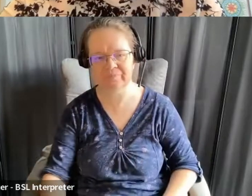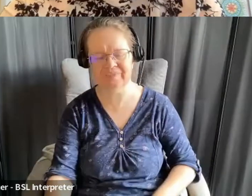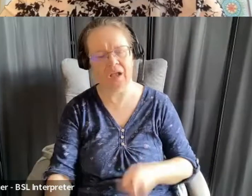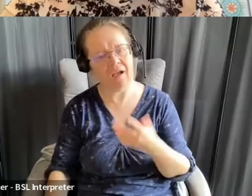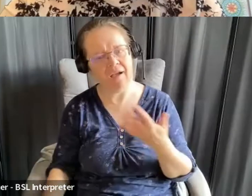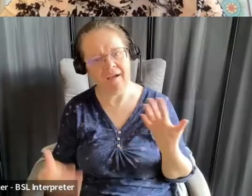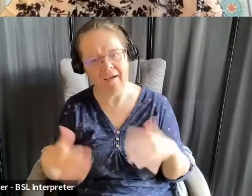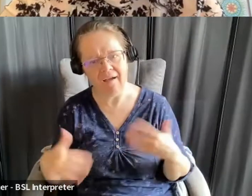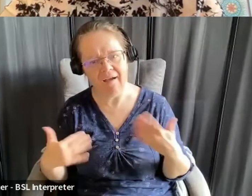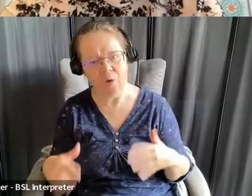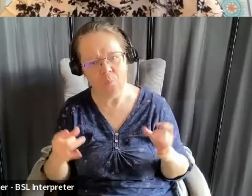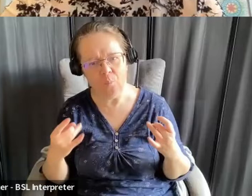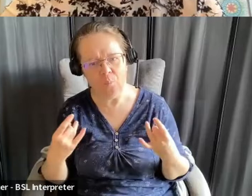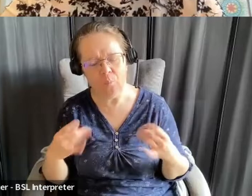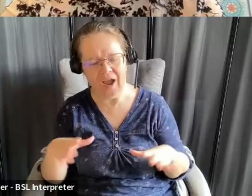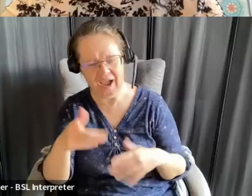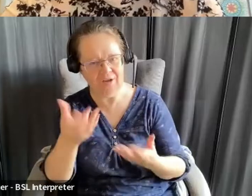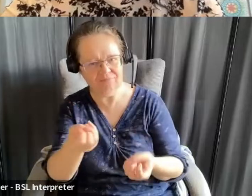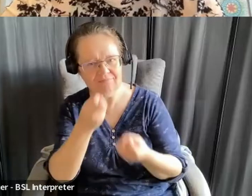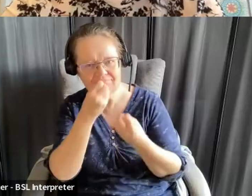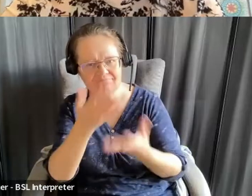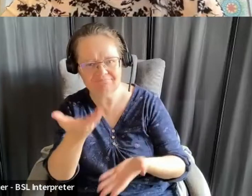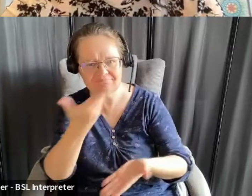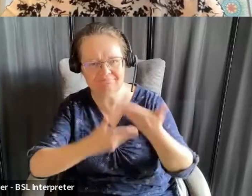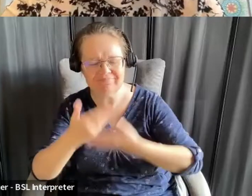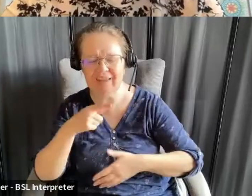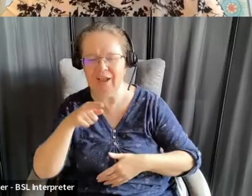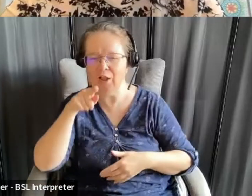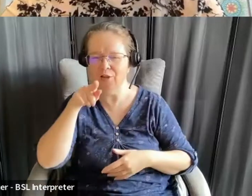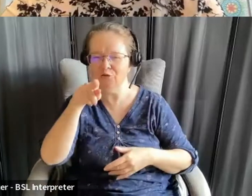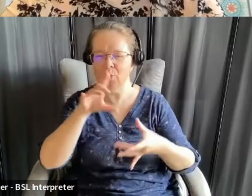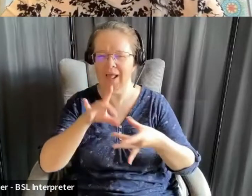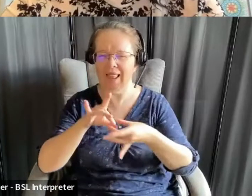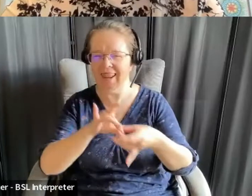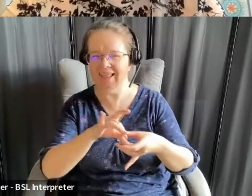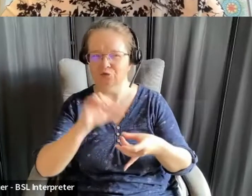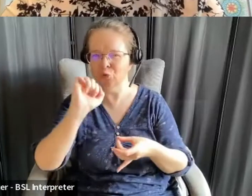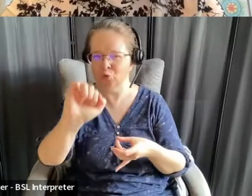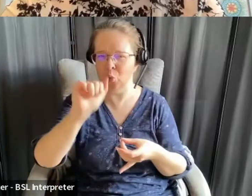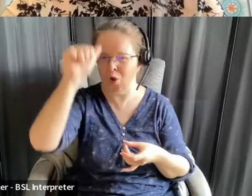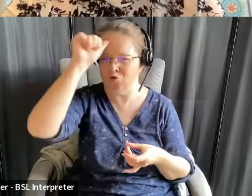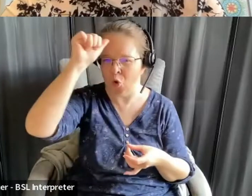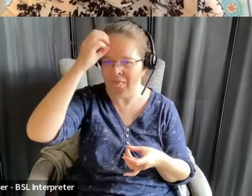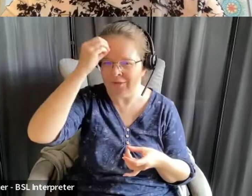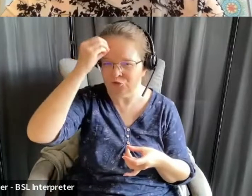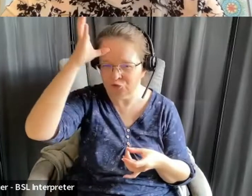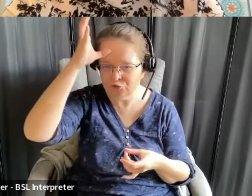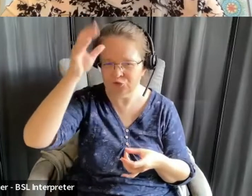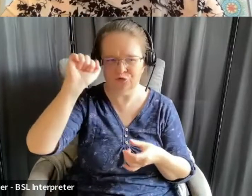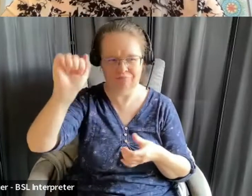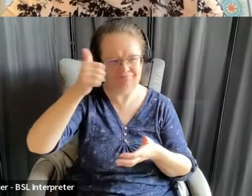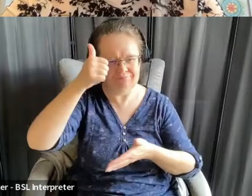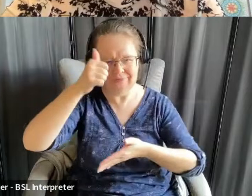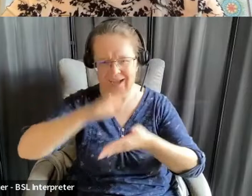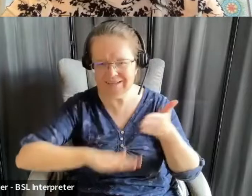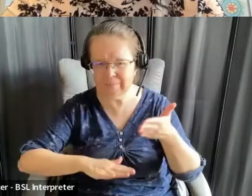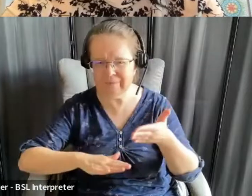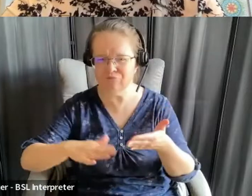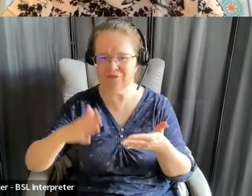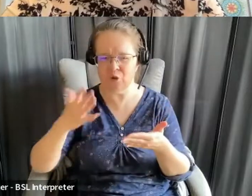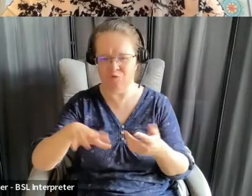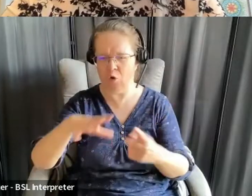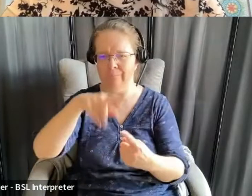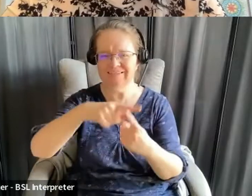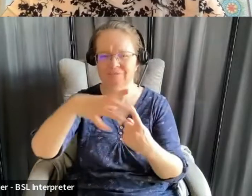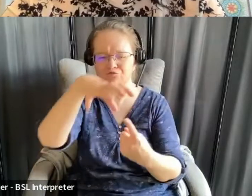It's really wonderful to hear this, because what you did is you tapped into all of your knowledge, your experiences from many different